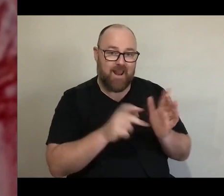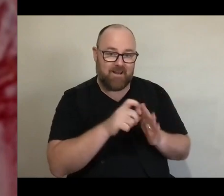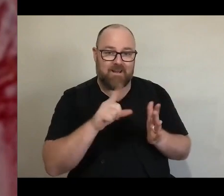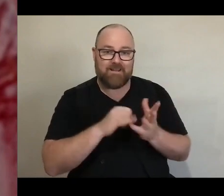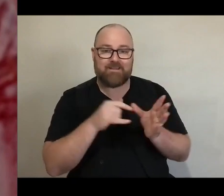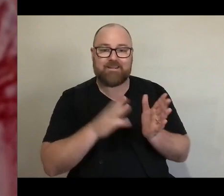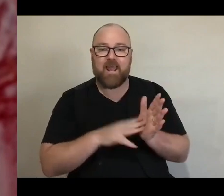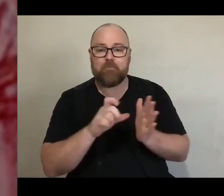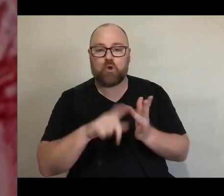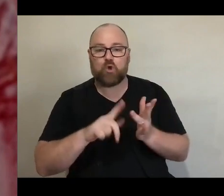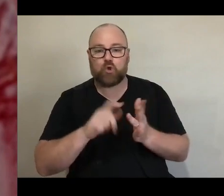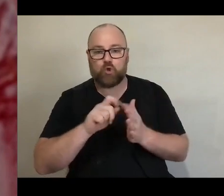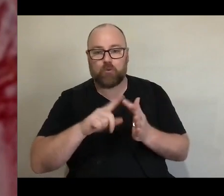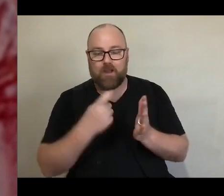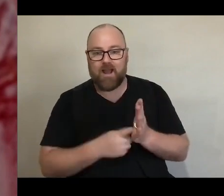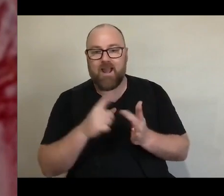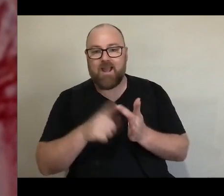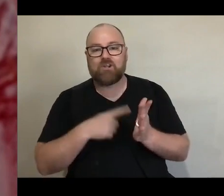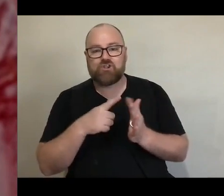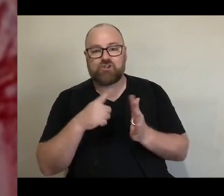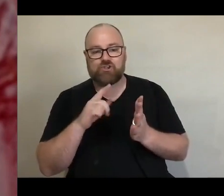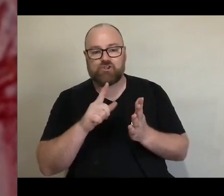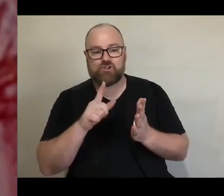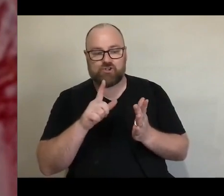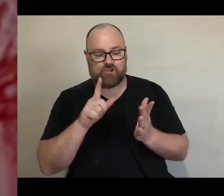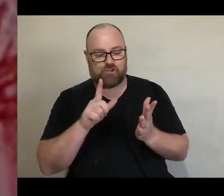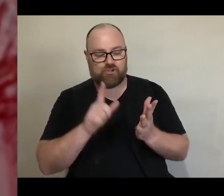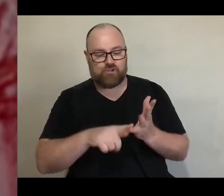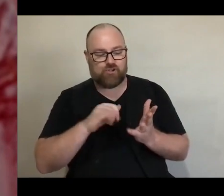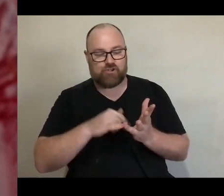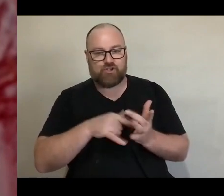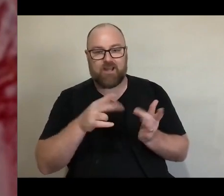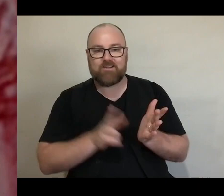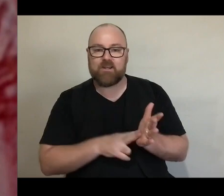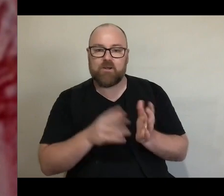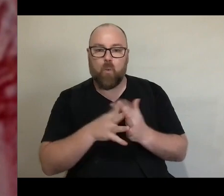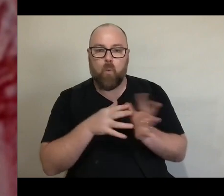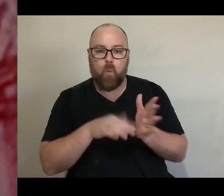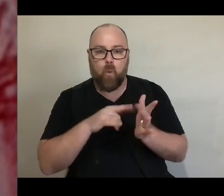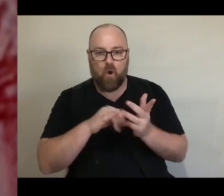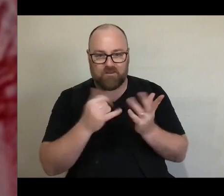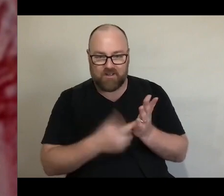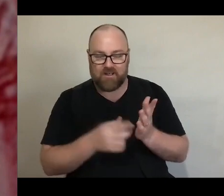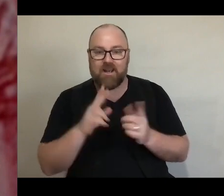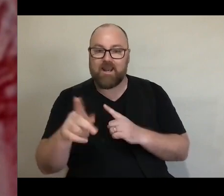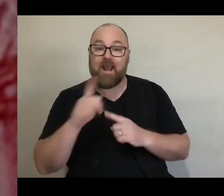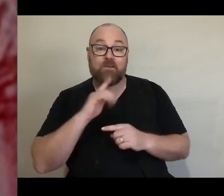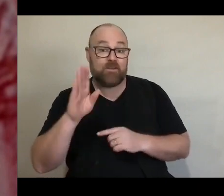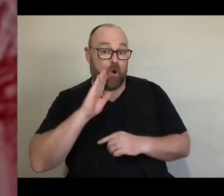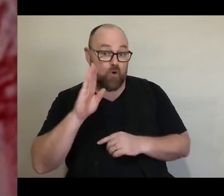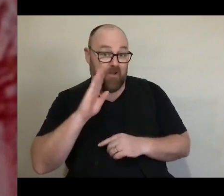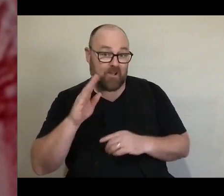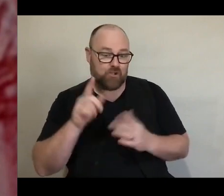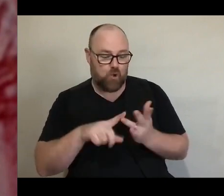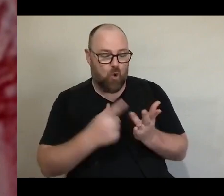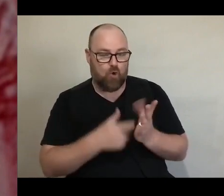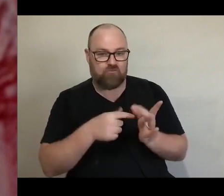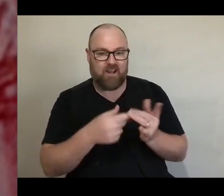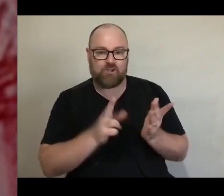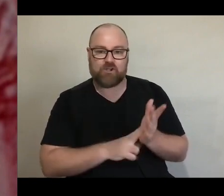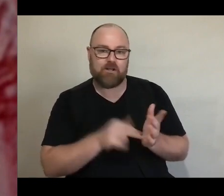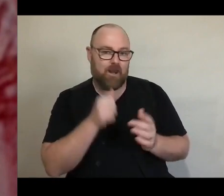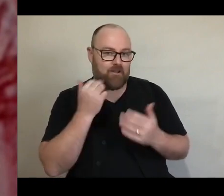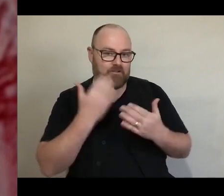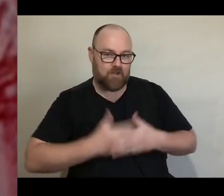also Justin Watson, who worked to bring you the Betty Churcher Memorial Oration last night, and to Jessie England,